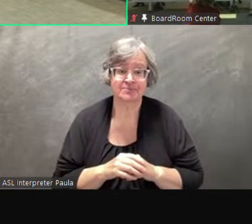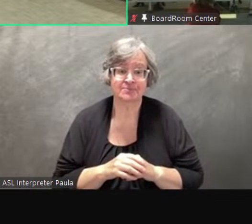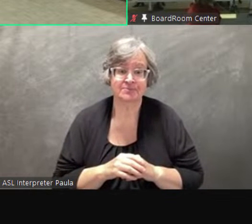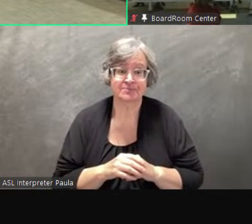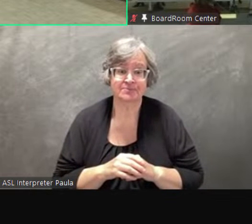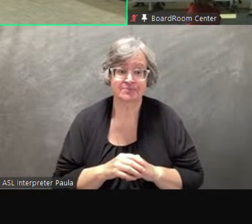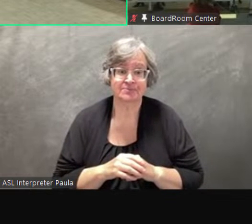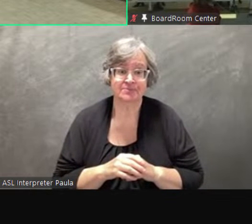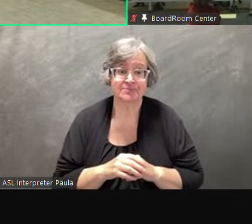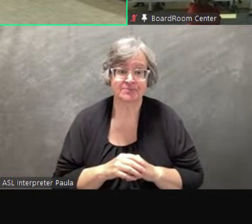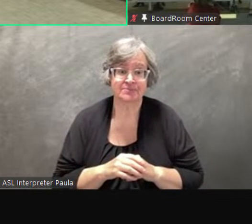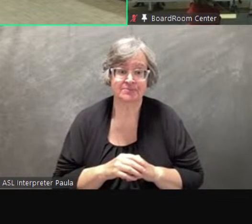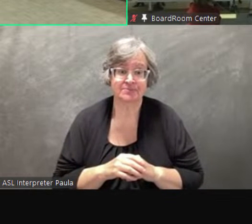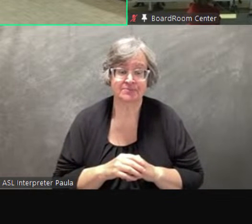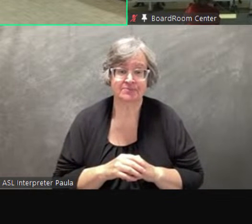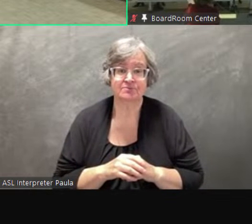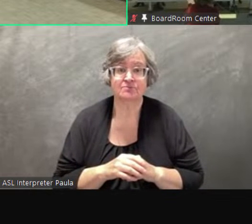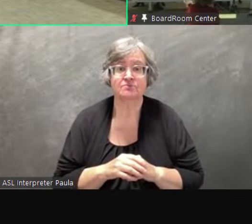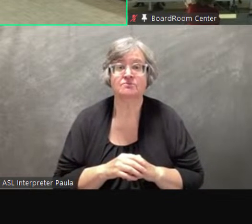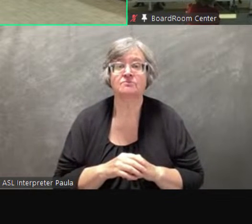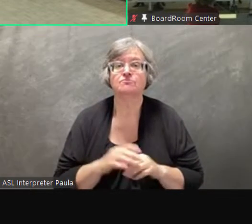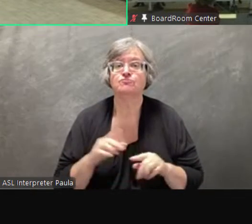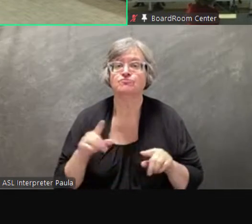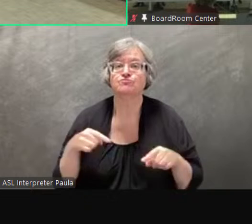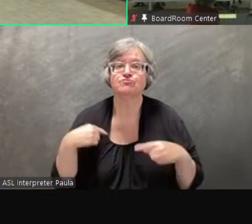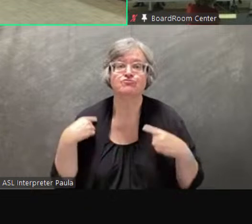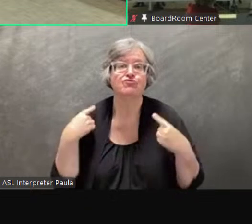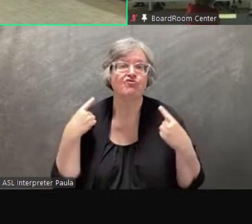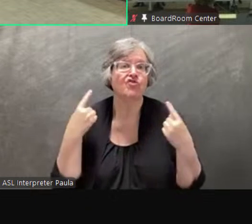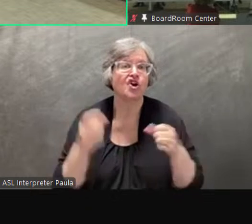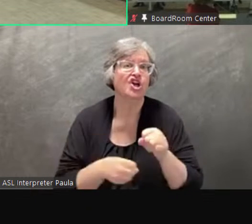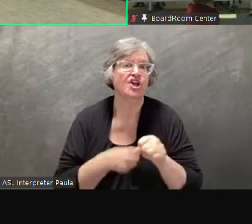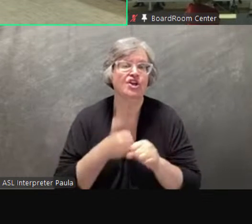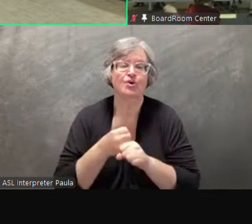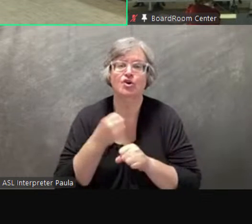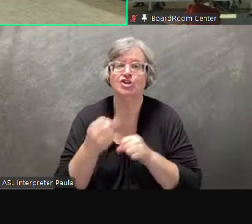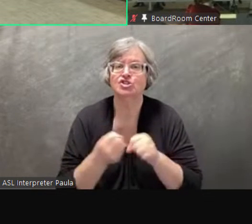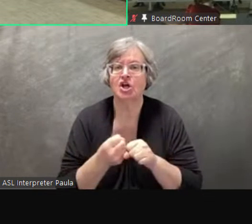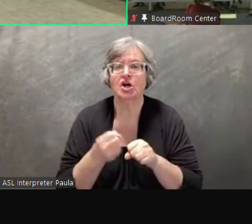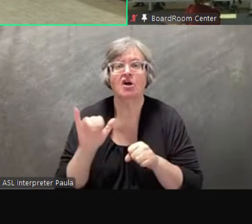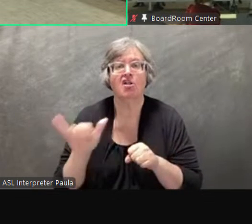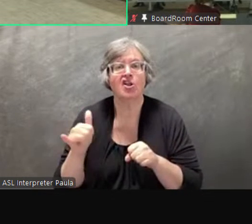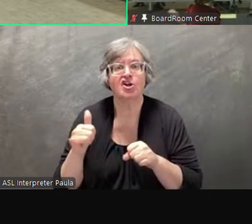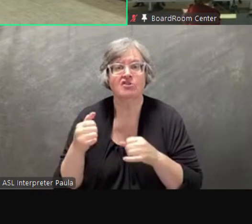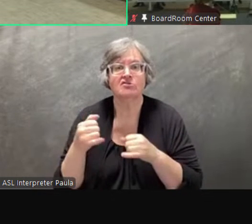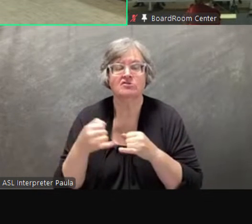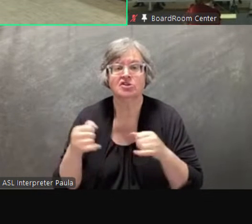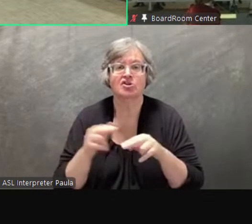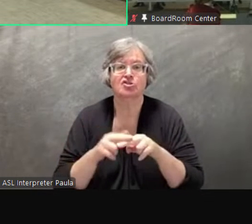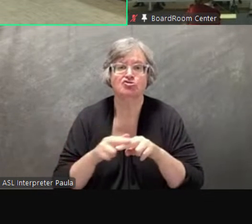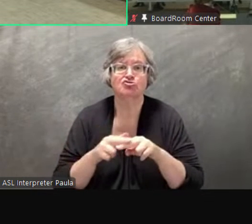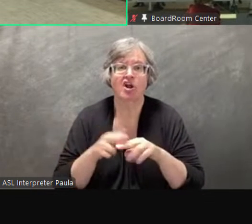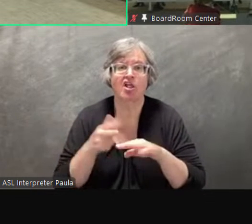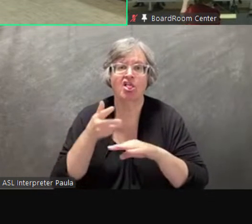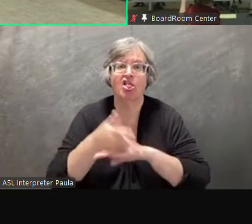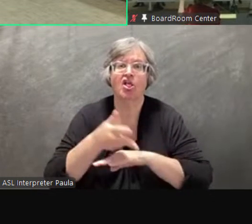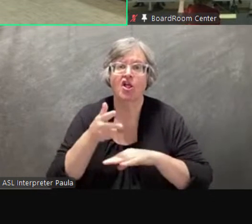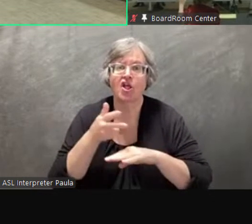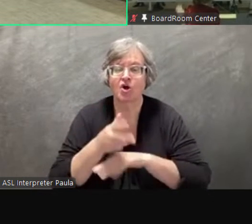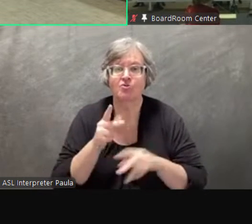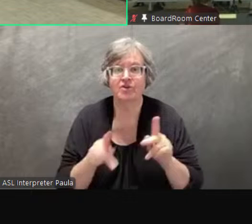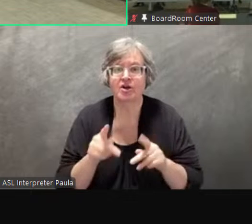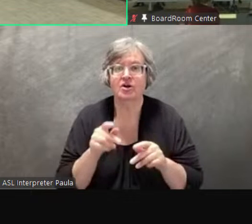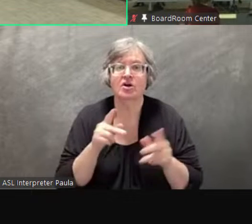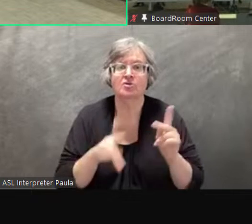And for years, this train has been running over people. Not in recent years, but people